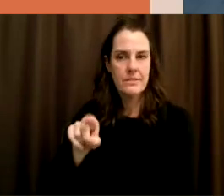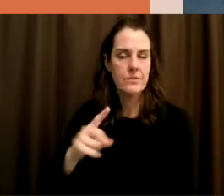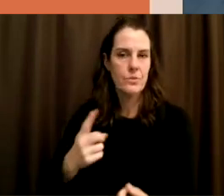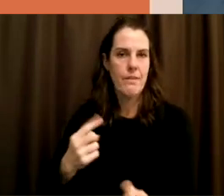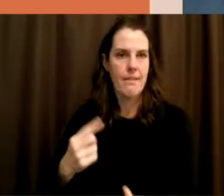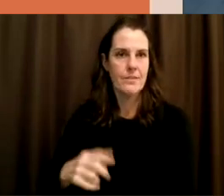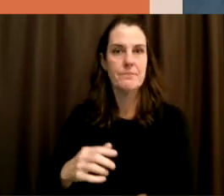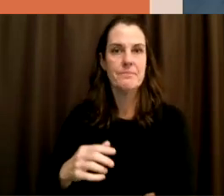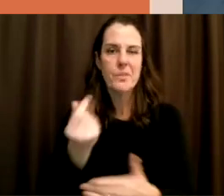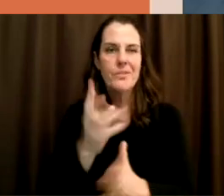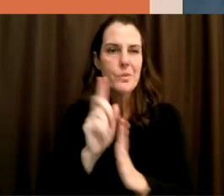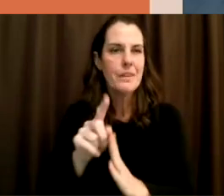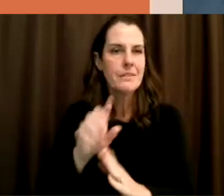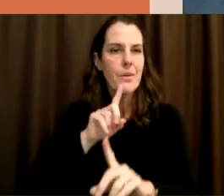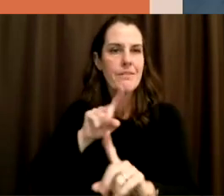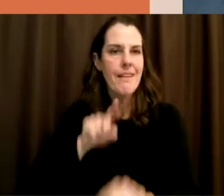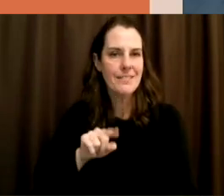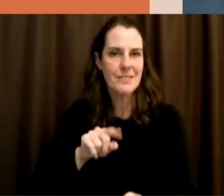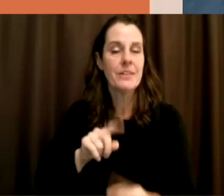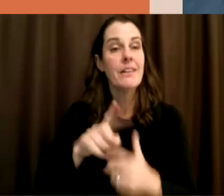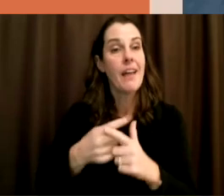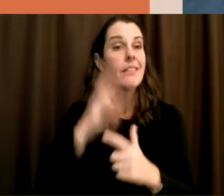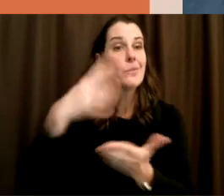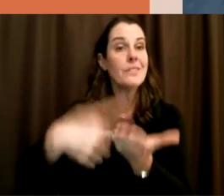take a few minutes to answer these, and then we'll